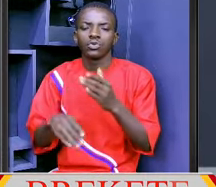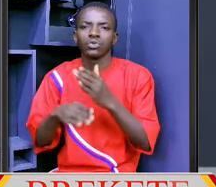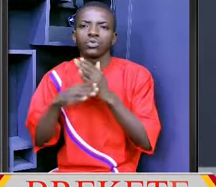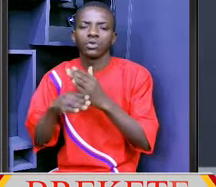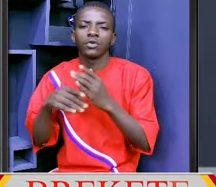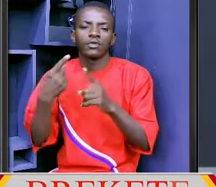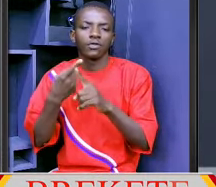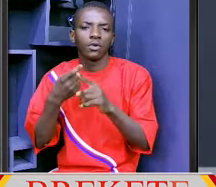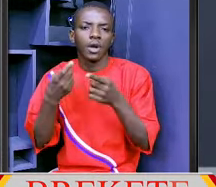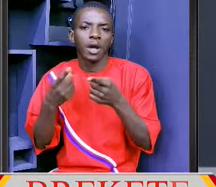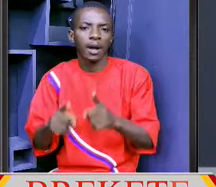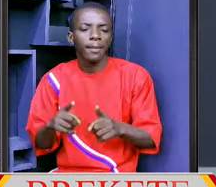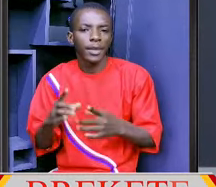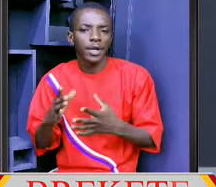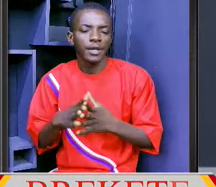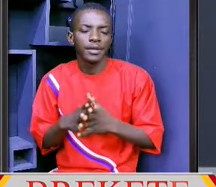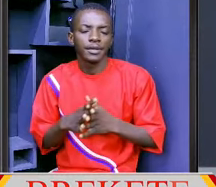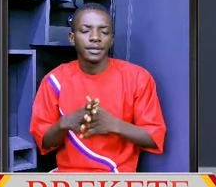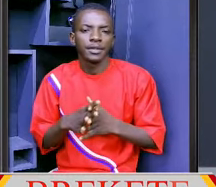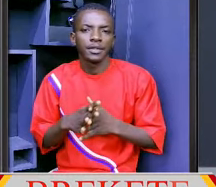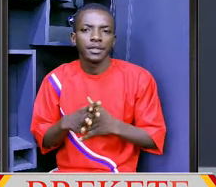prevent from happening.